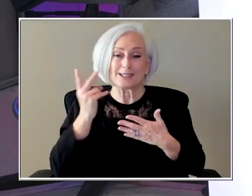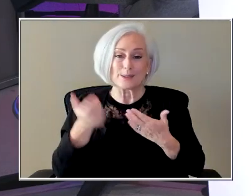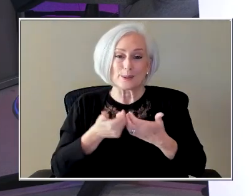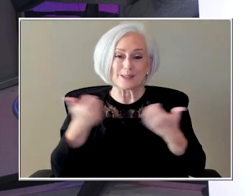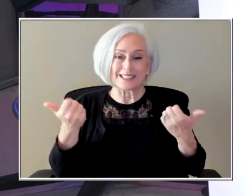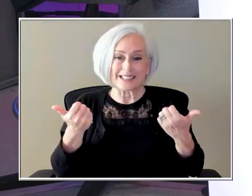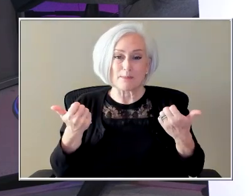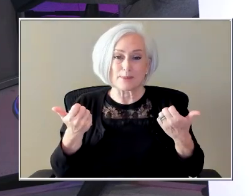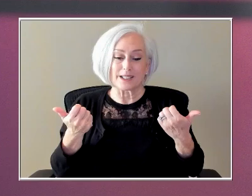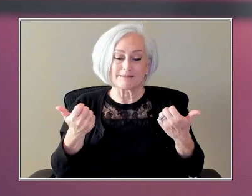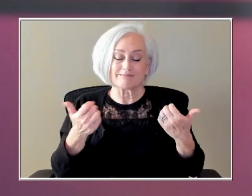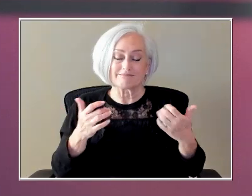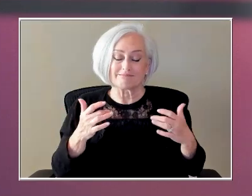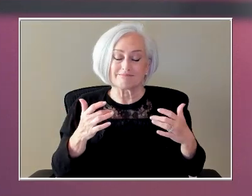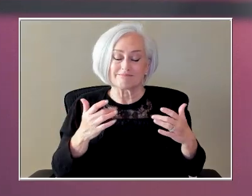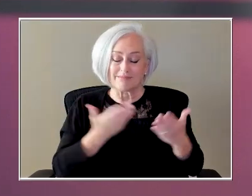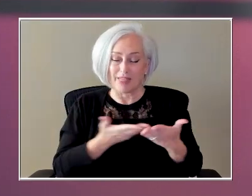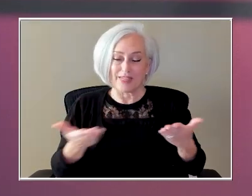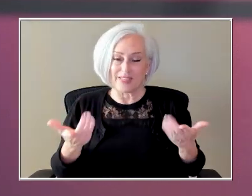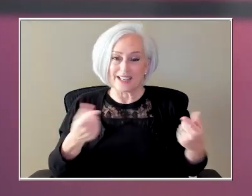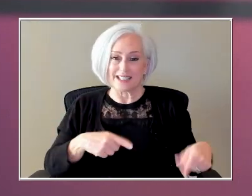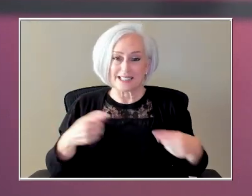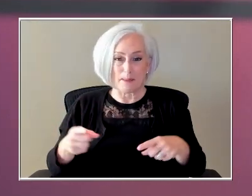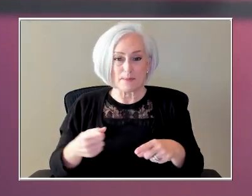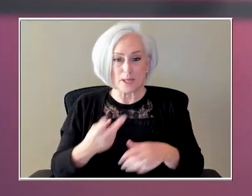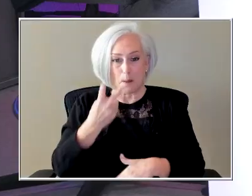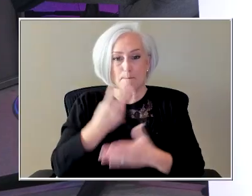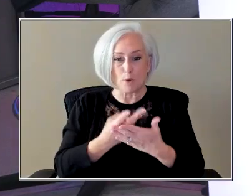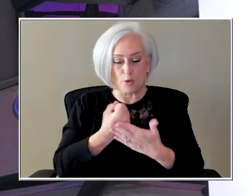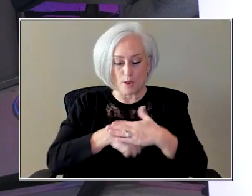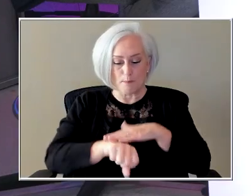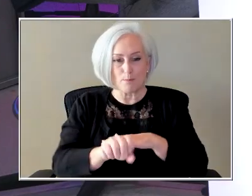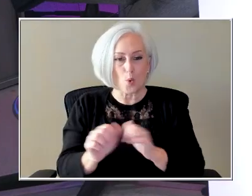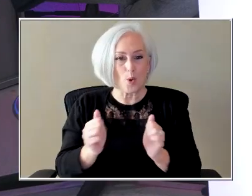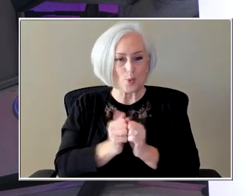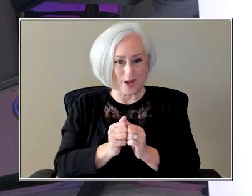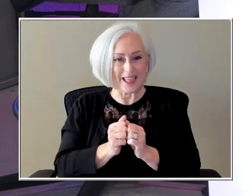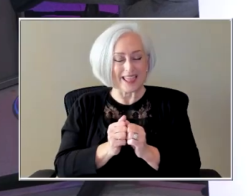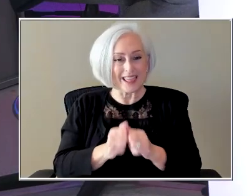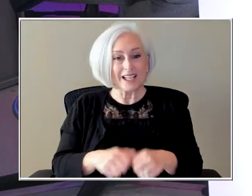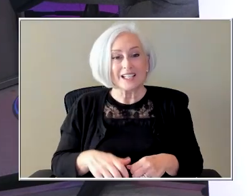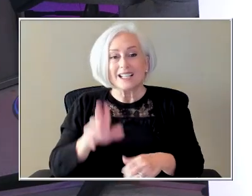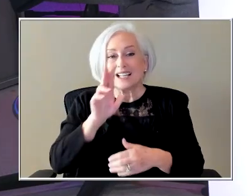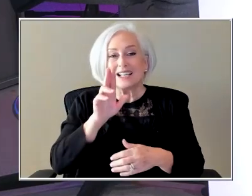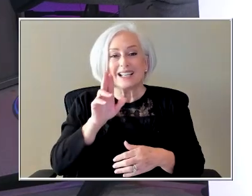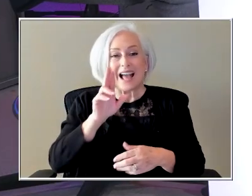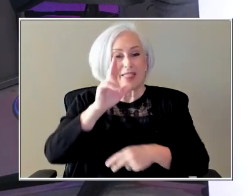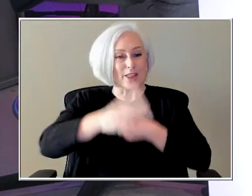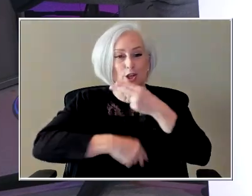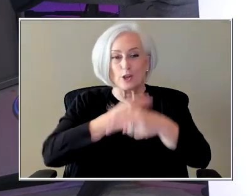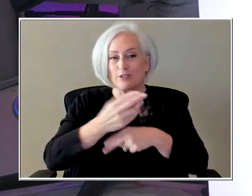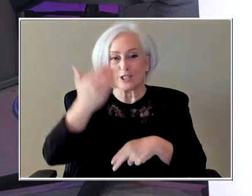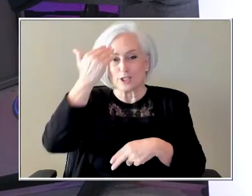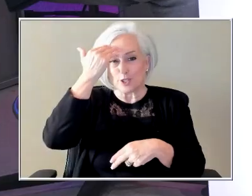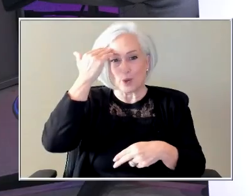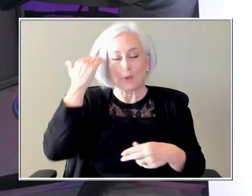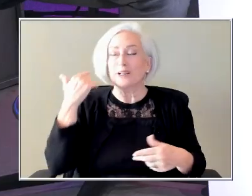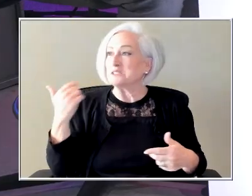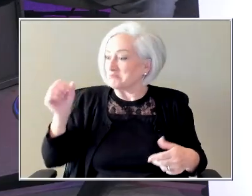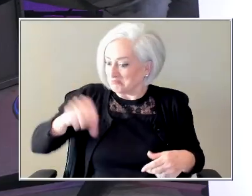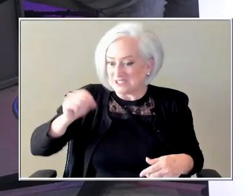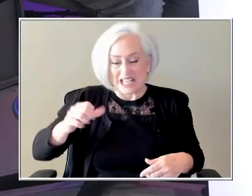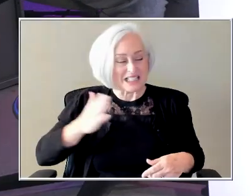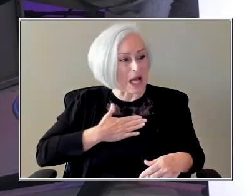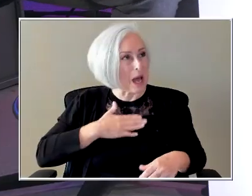events. Both things he was born with. And the universe knew you could handle it. Boy, we're on life number whatever now. My So it's goodness. gonna